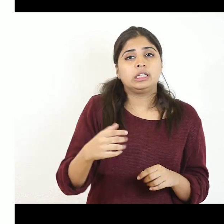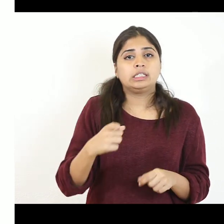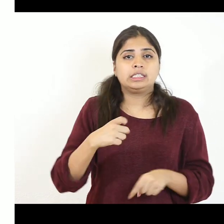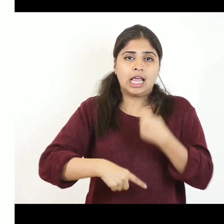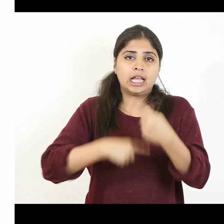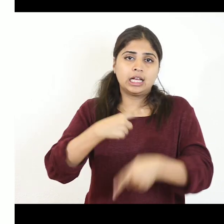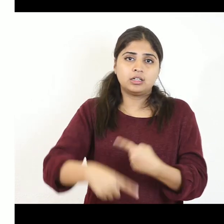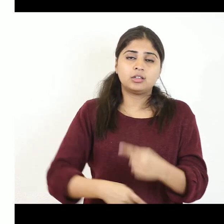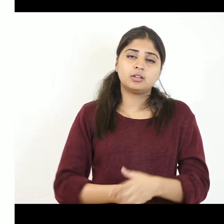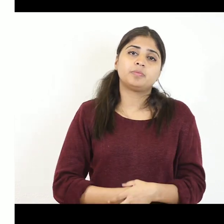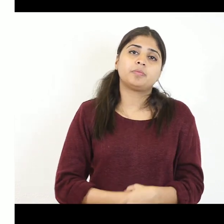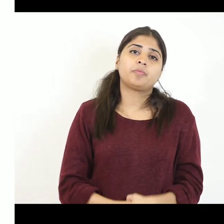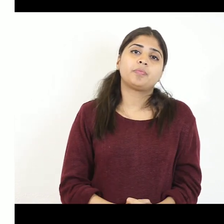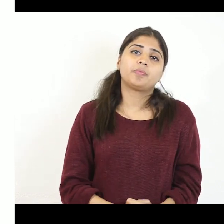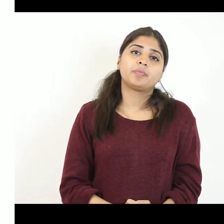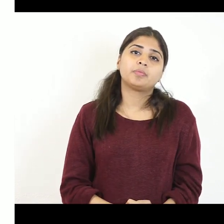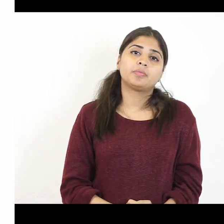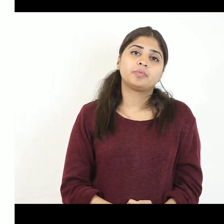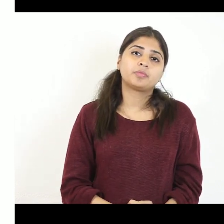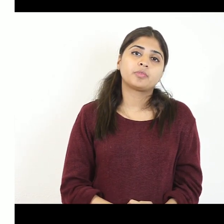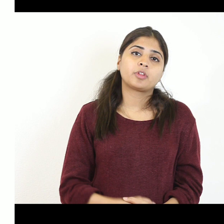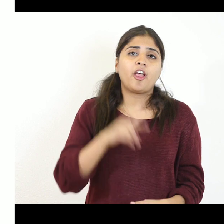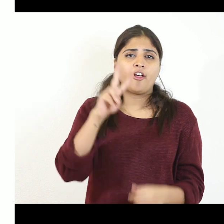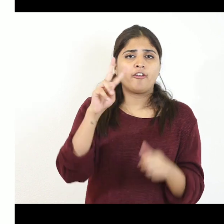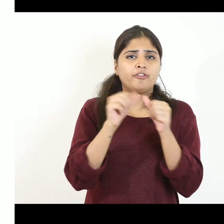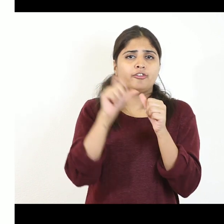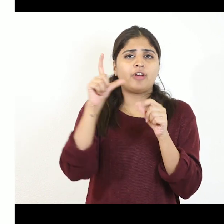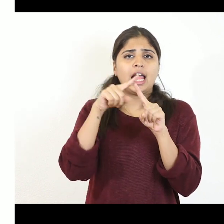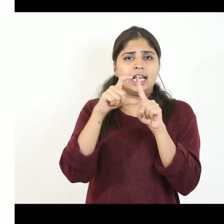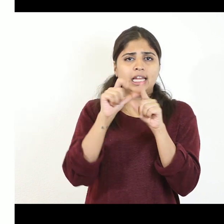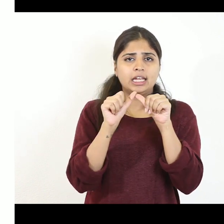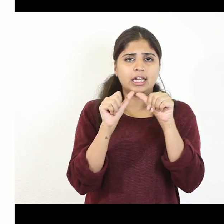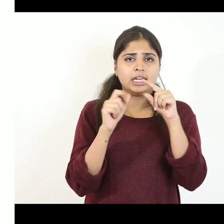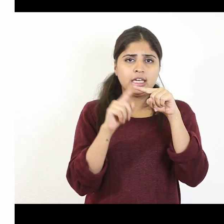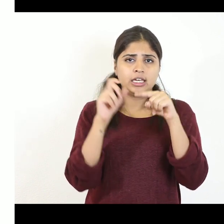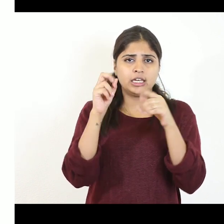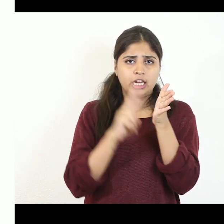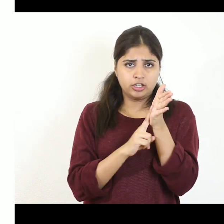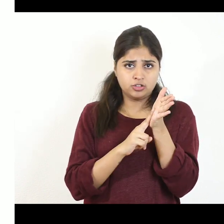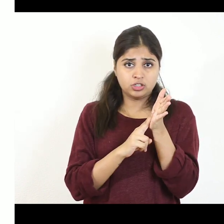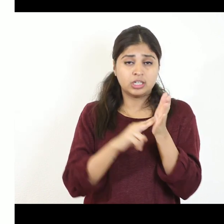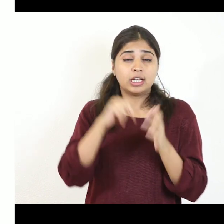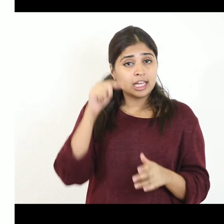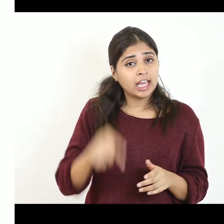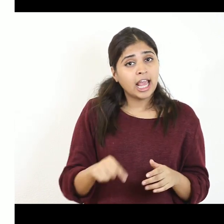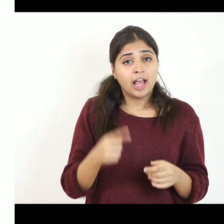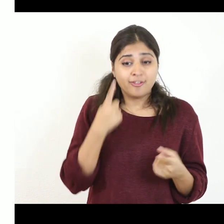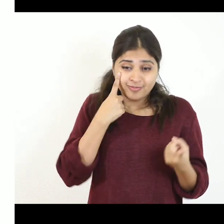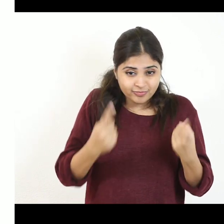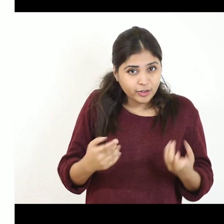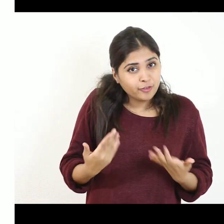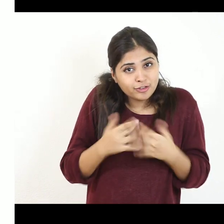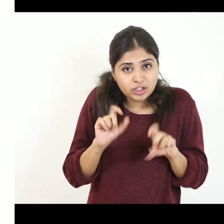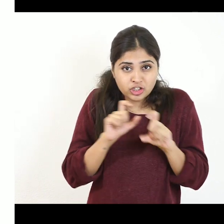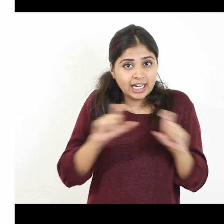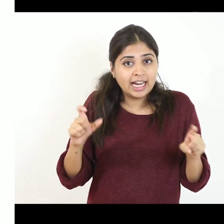Validation. After the verification is cleared by the DEO, then the supervisor performs the secondary